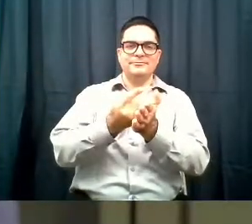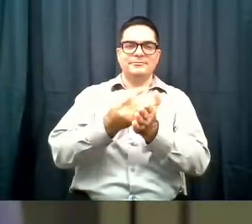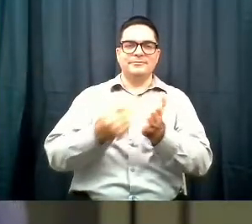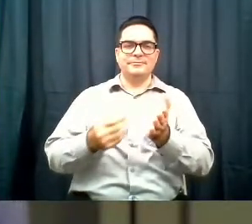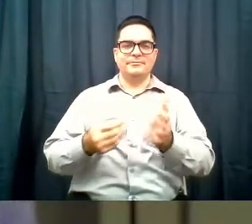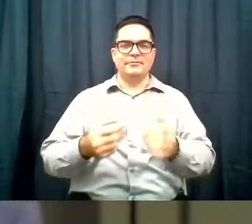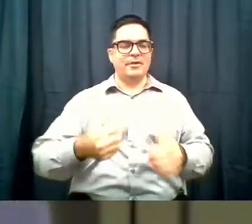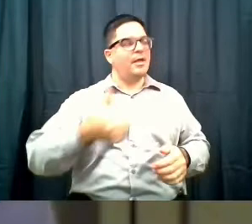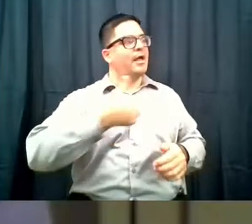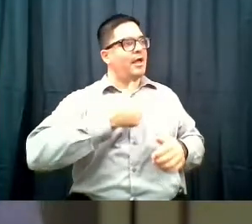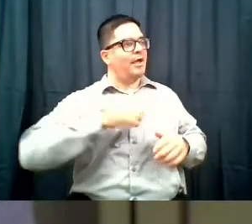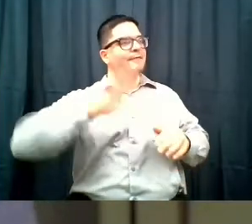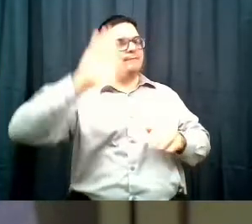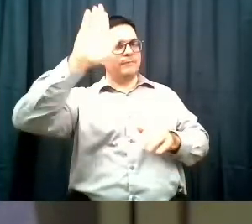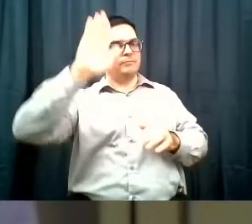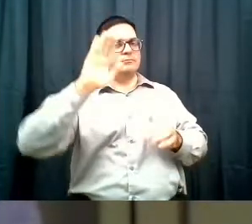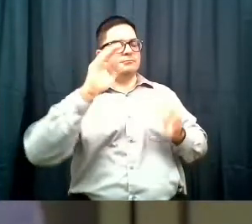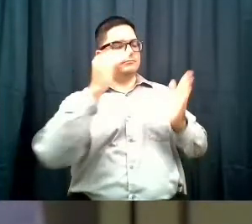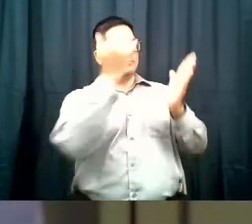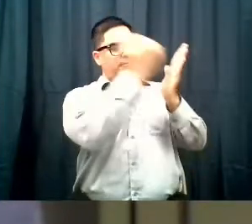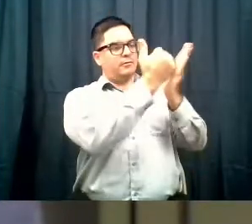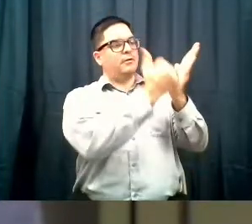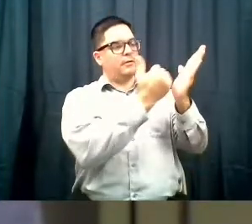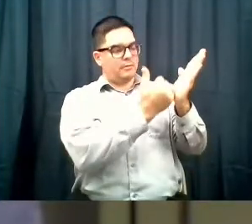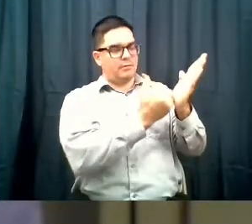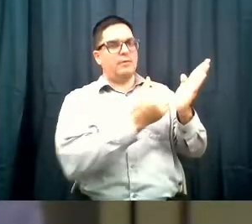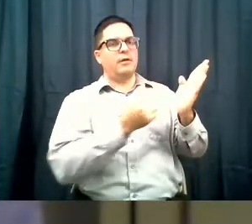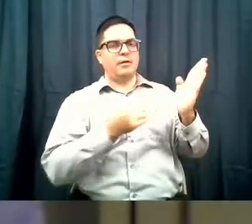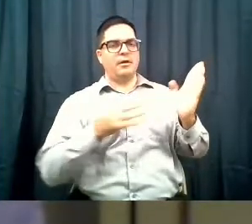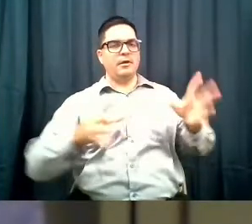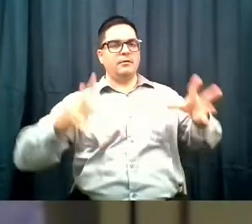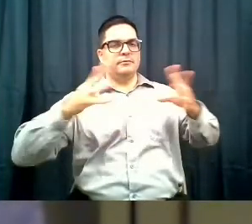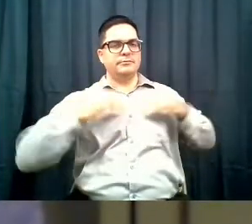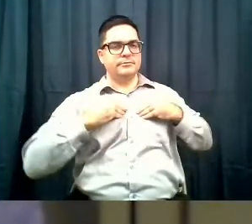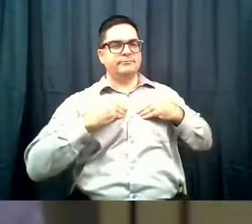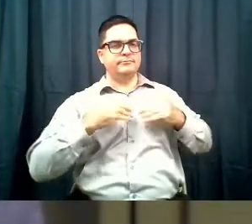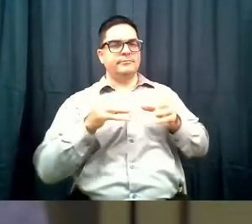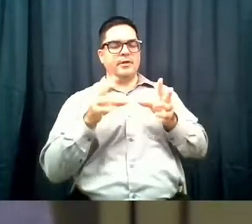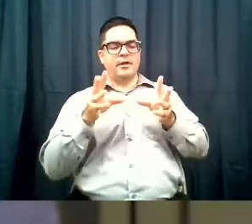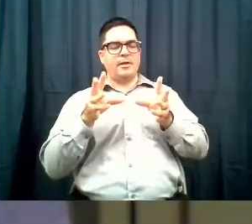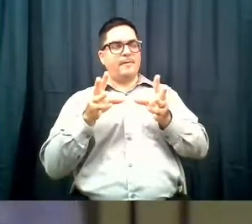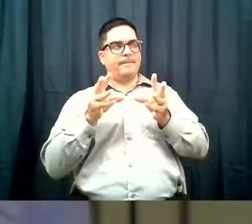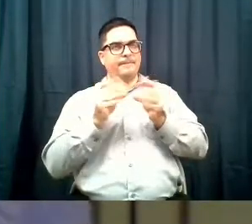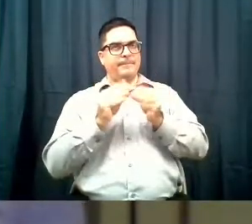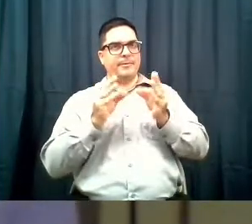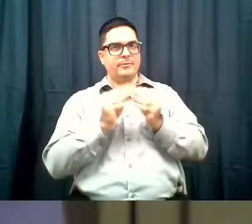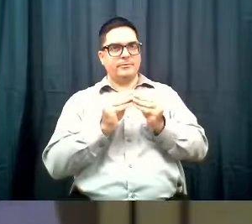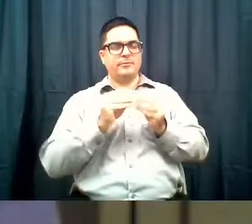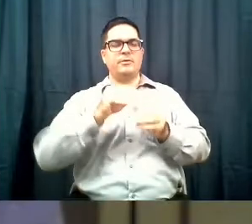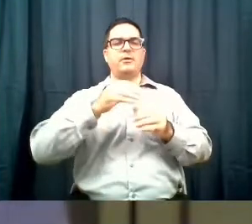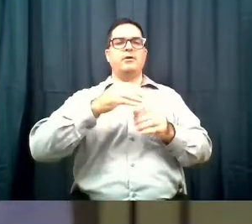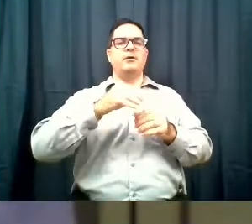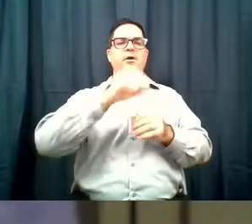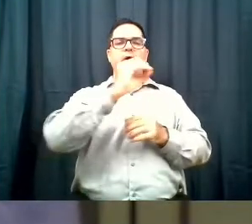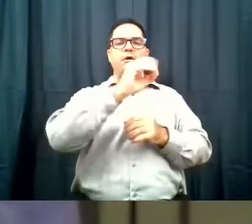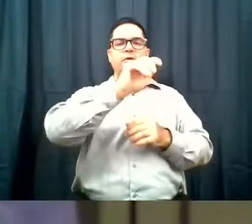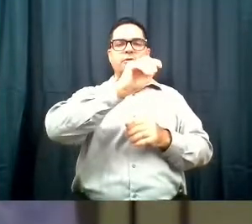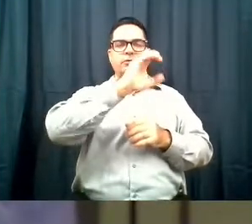to approve the minutes of the board's public meeting held on October 30, 2020, as presented in Appendix A in the form presented to the